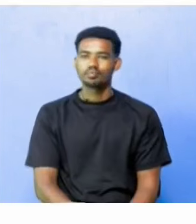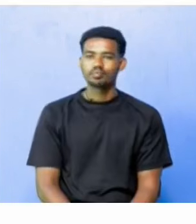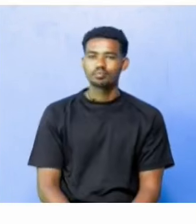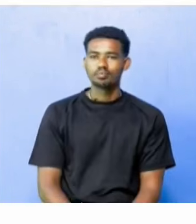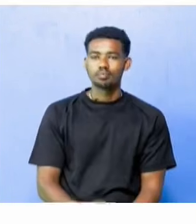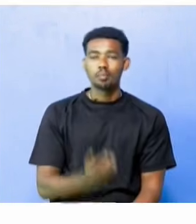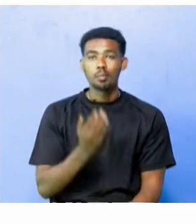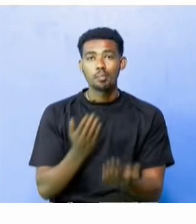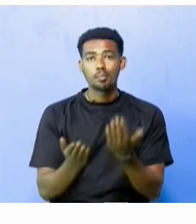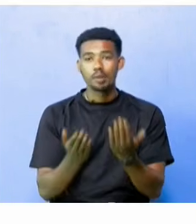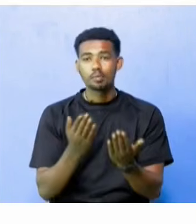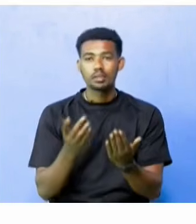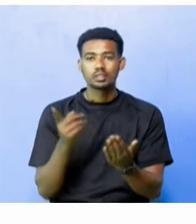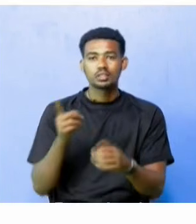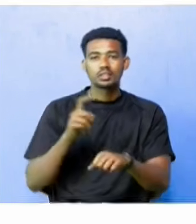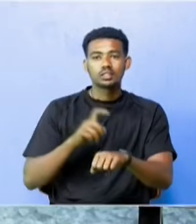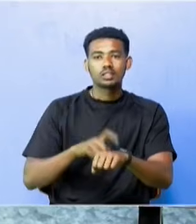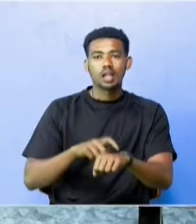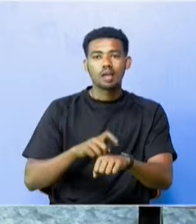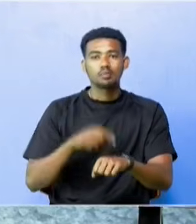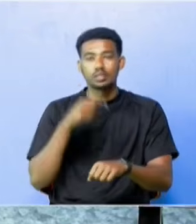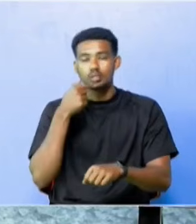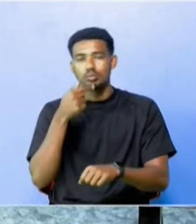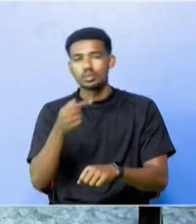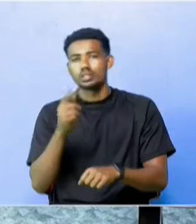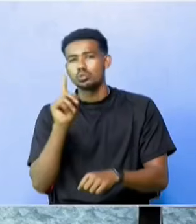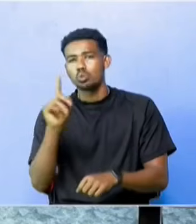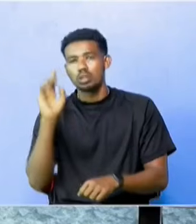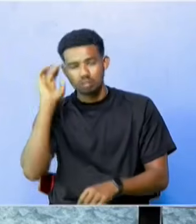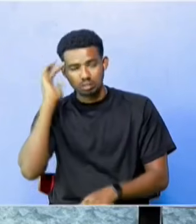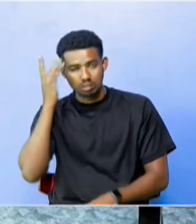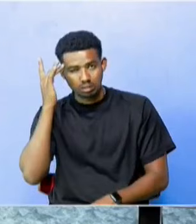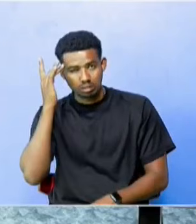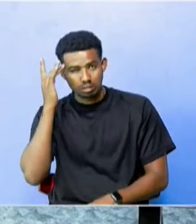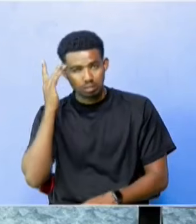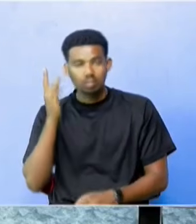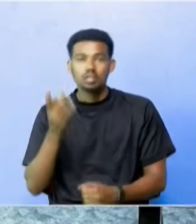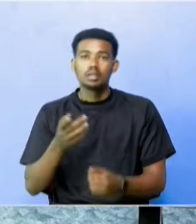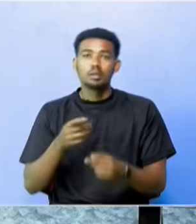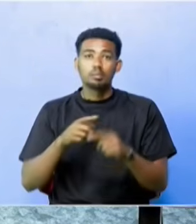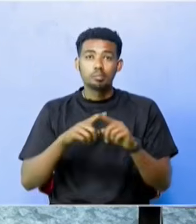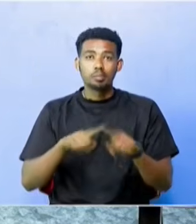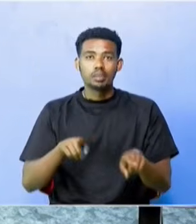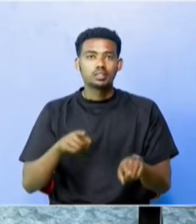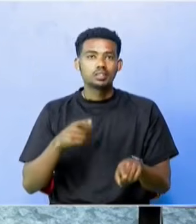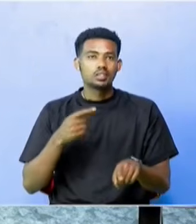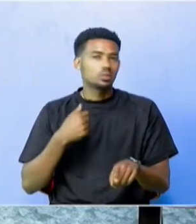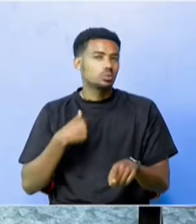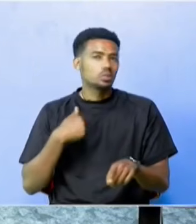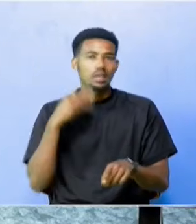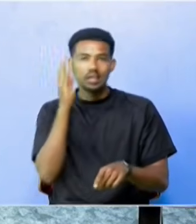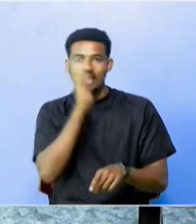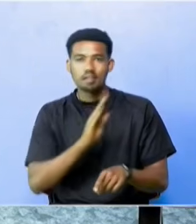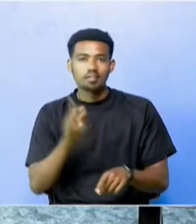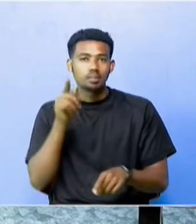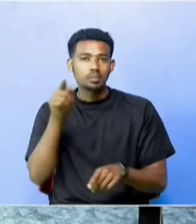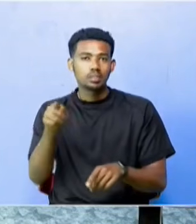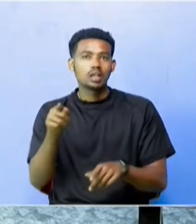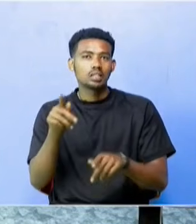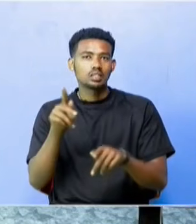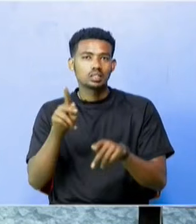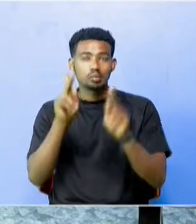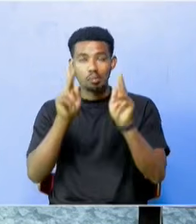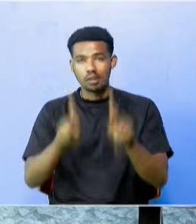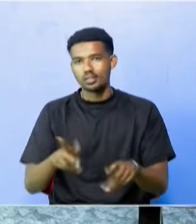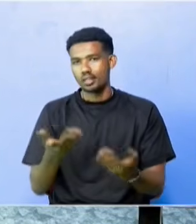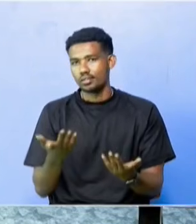Maybe this time you are speaking to someone who is sick, yeah? But you cannot or you never be that person. So what do